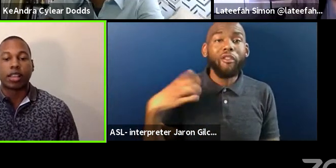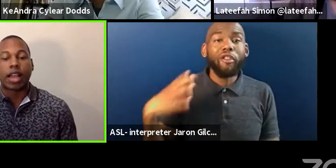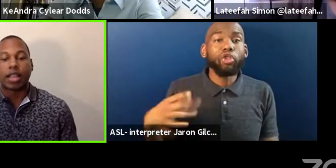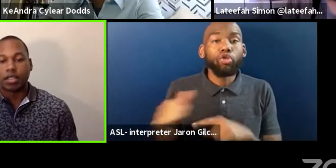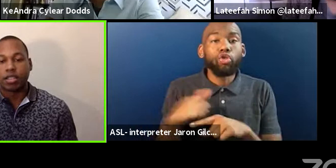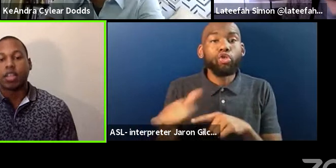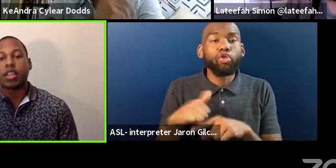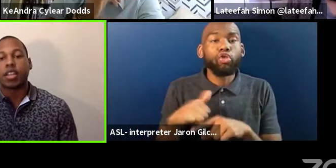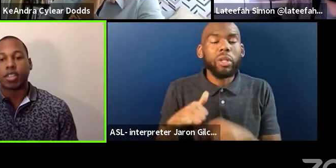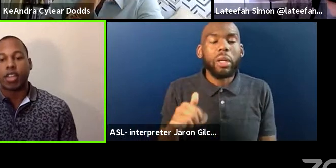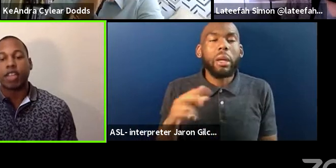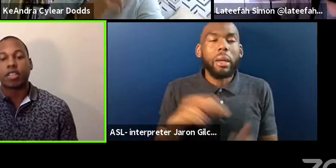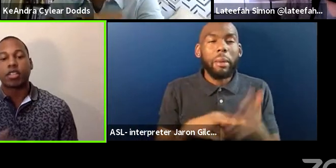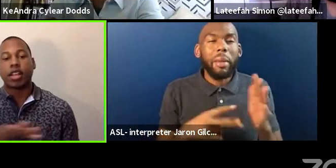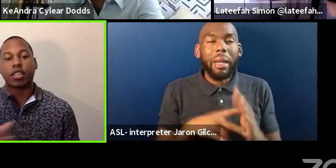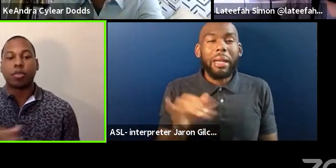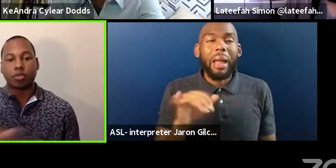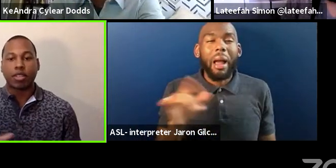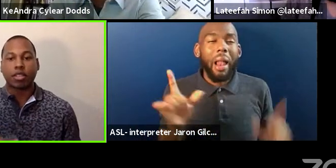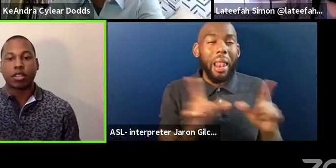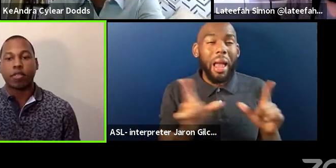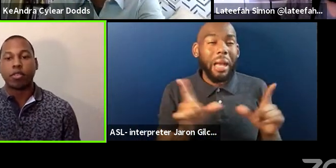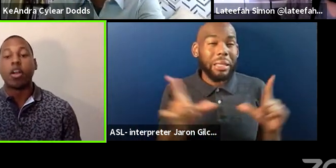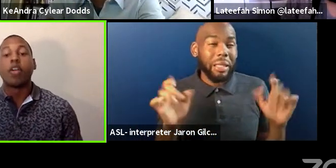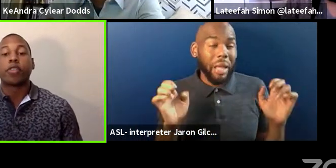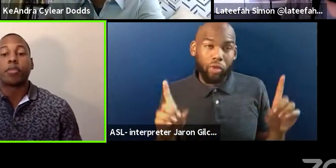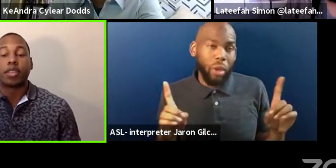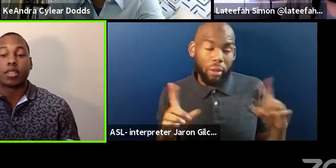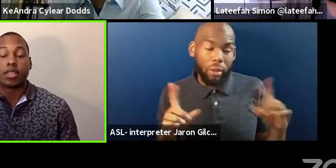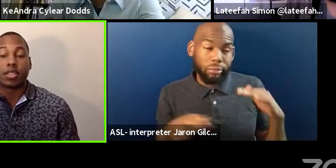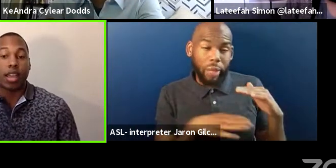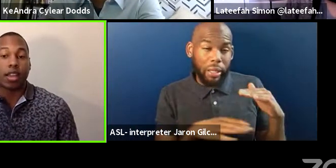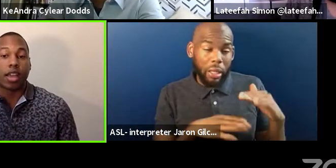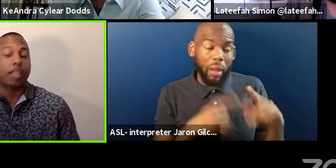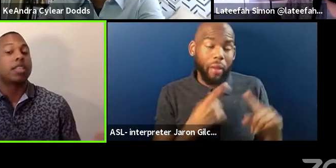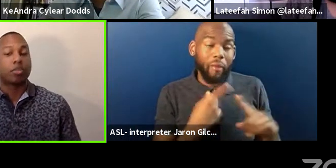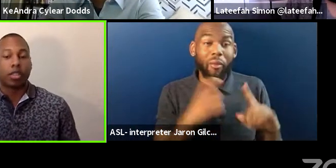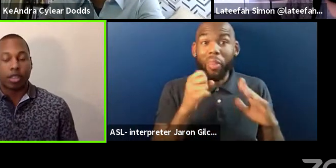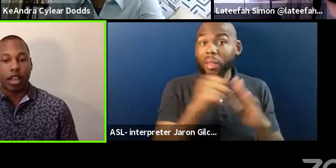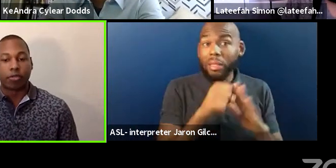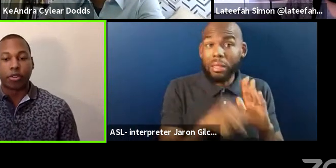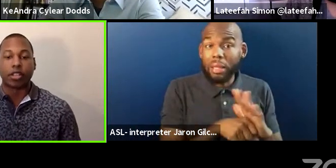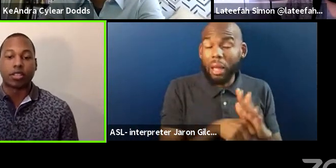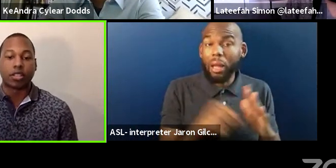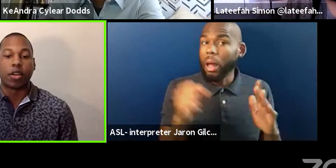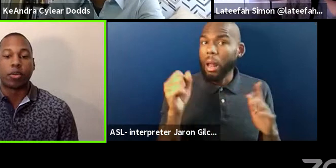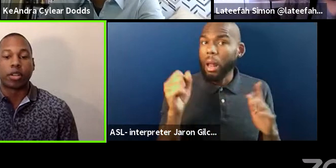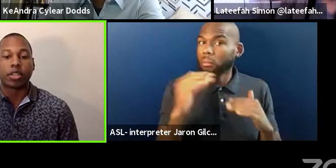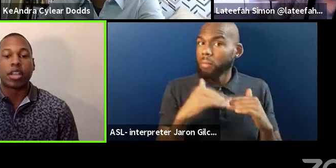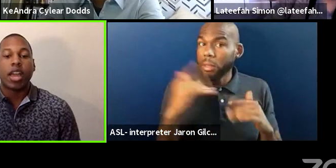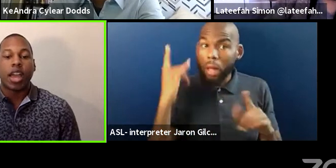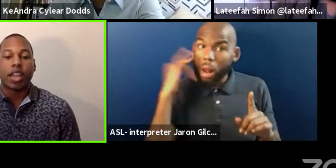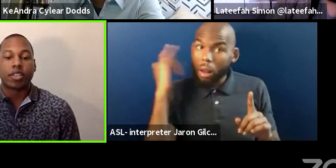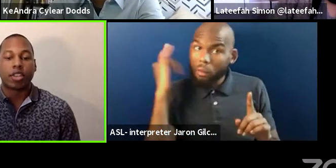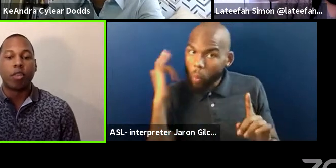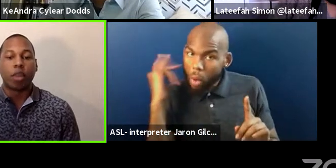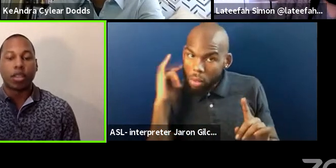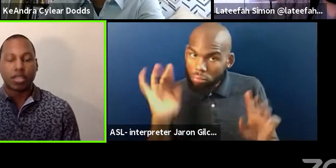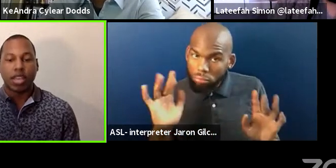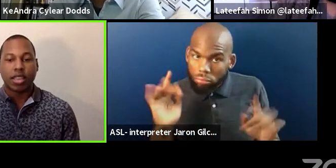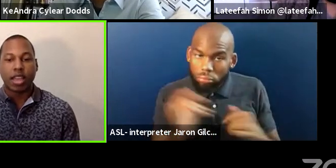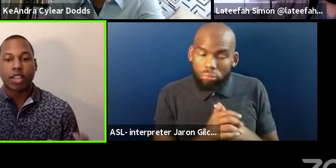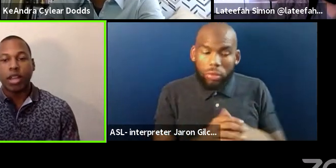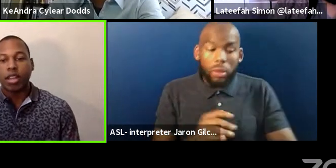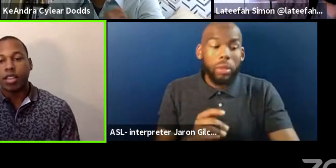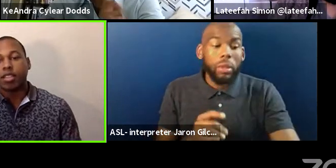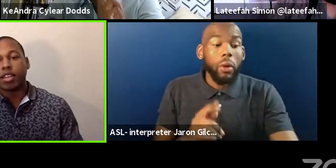their like licensing and education at the most basic level from the state, at least within California, this is how it works. And so once